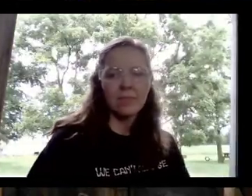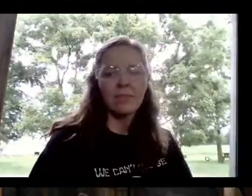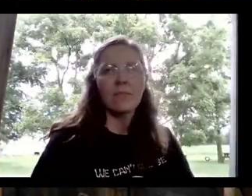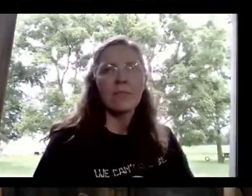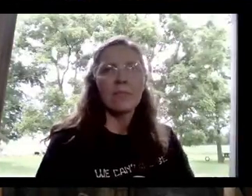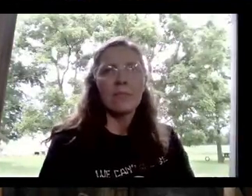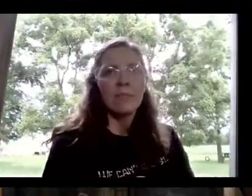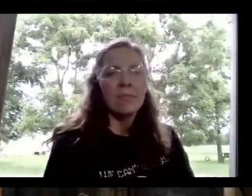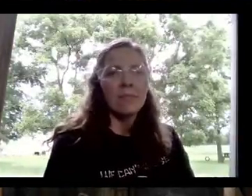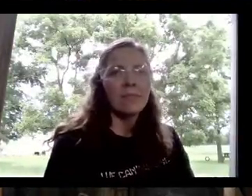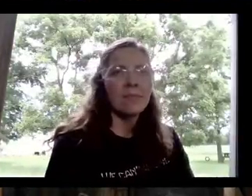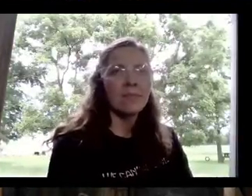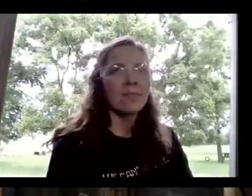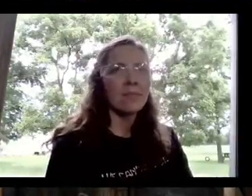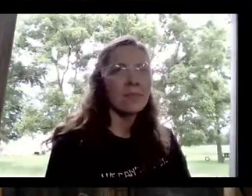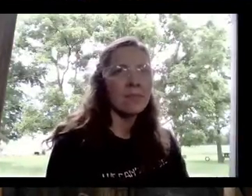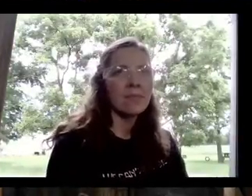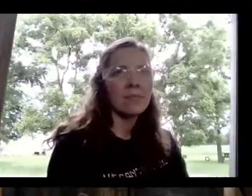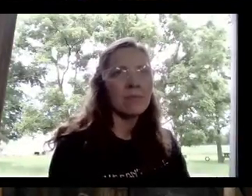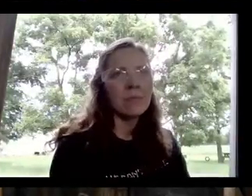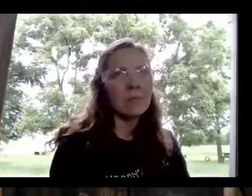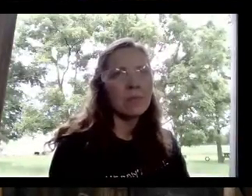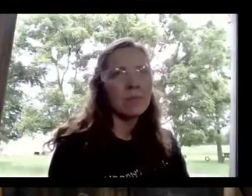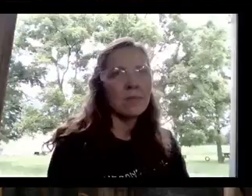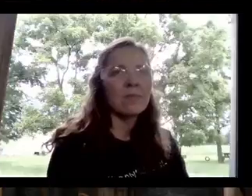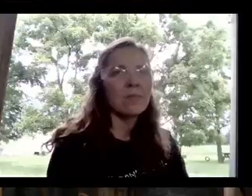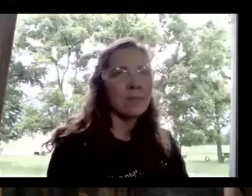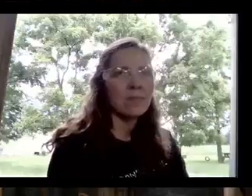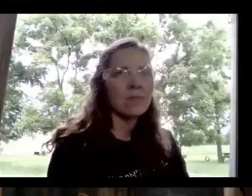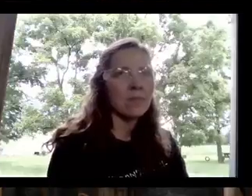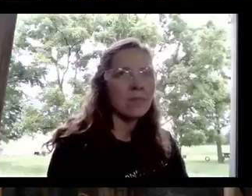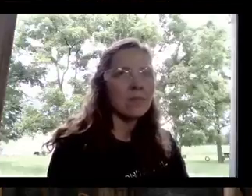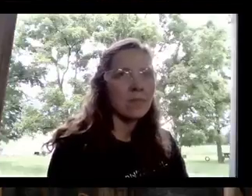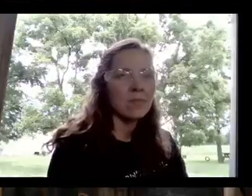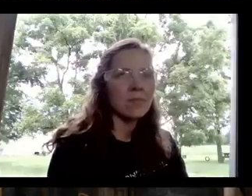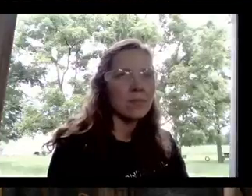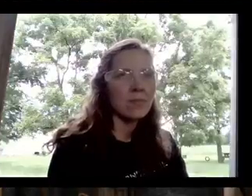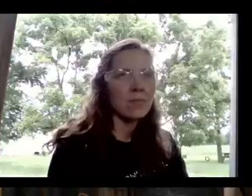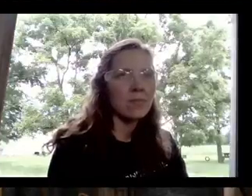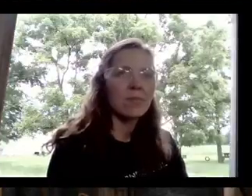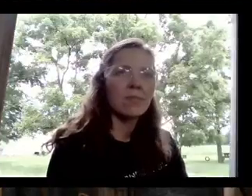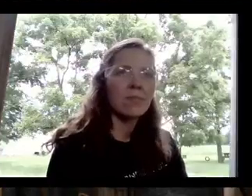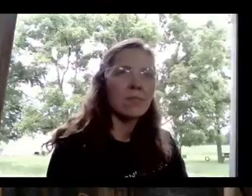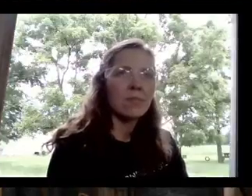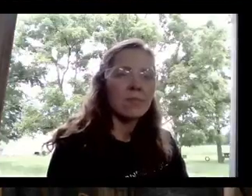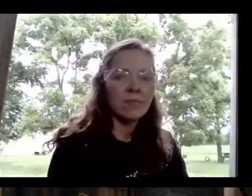got copper work to do, a bunch of copper vessels and bowls to make,